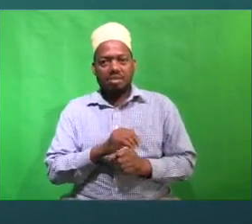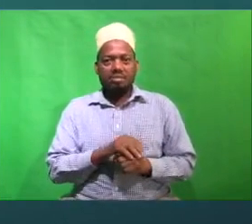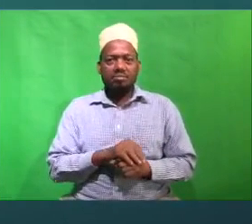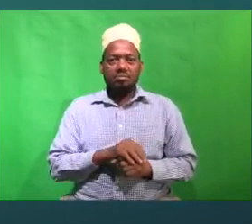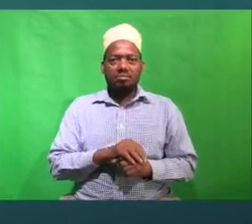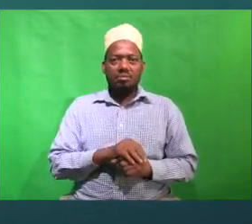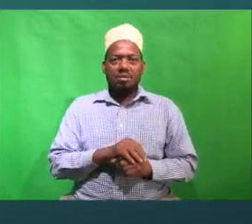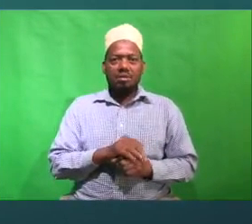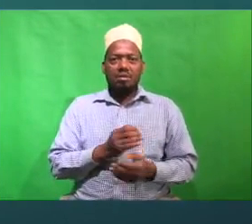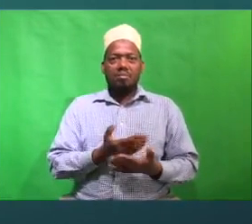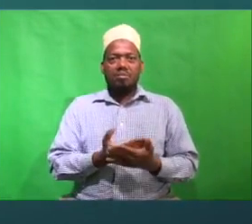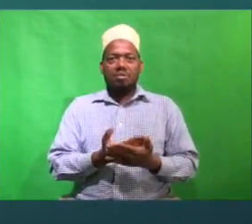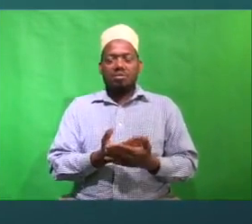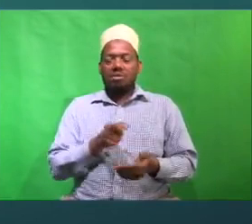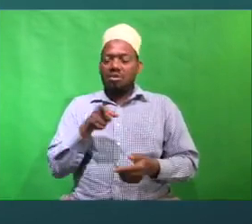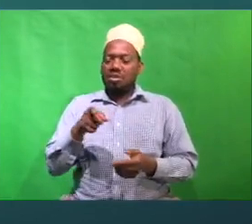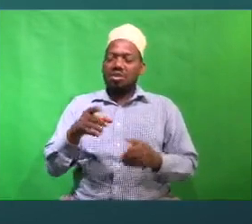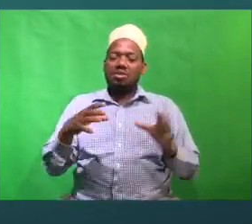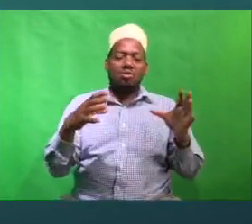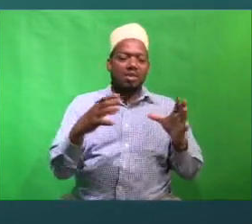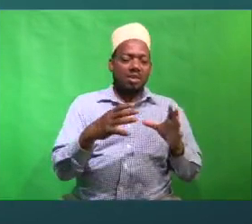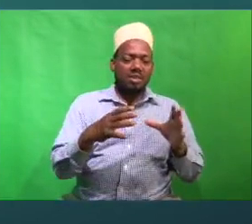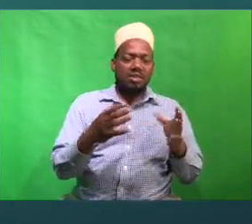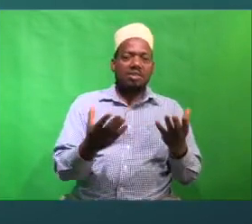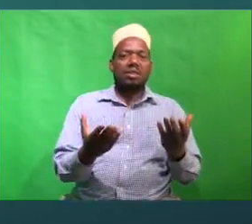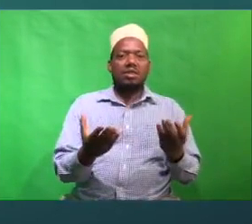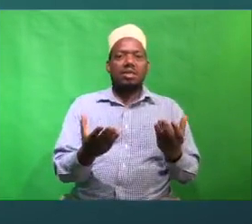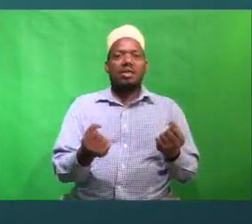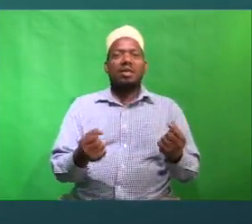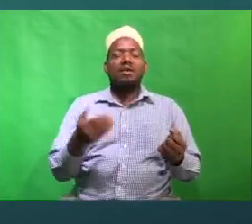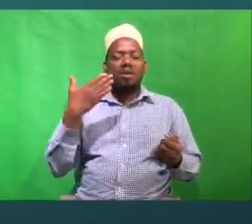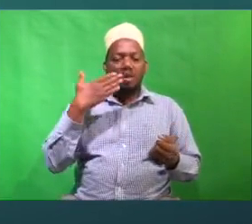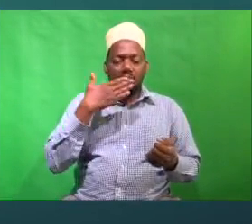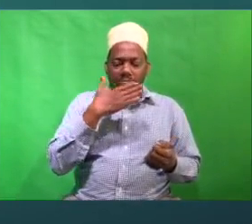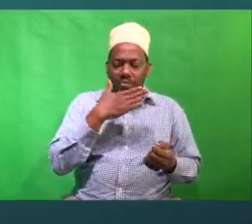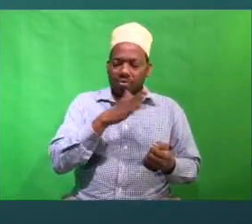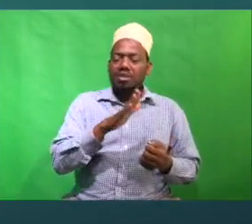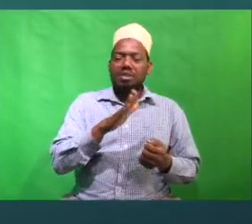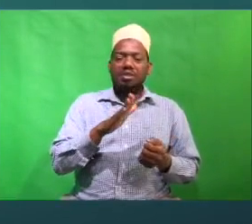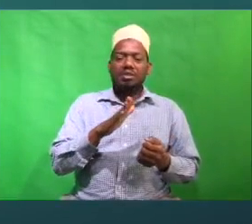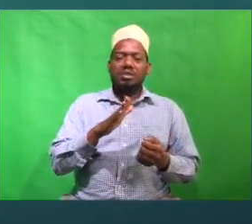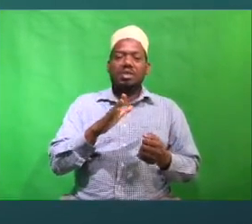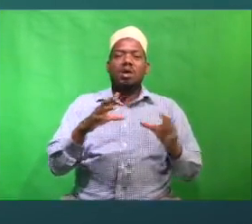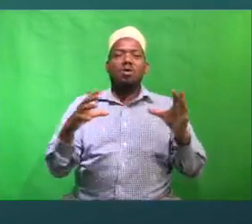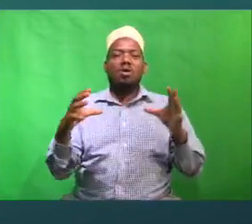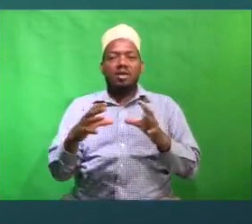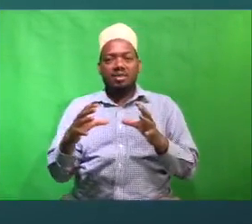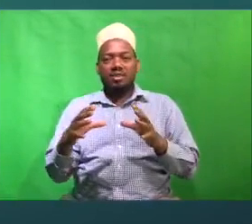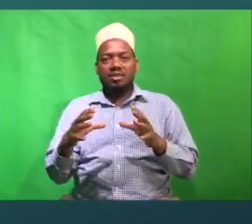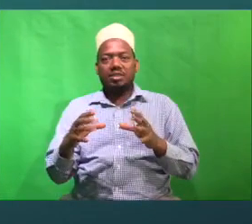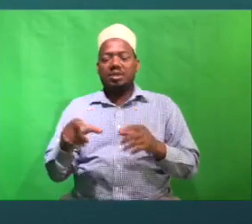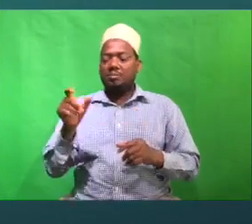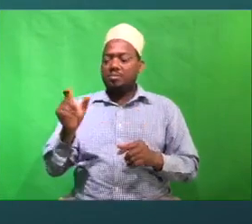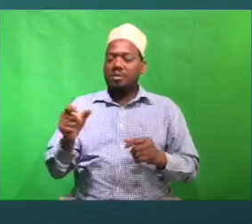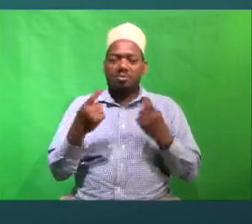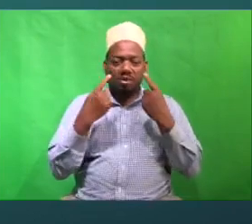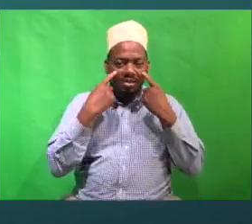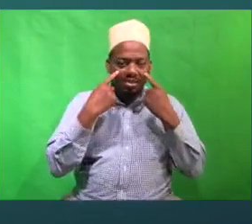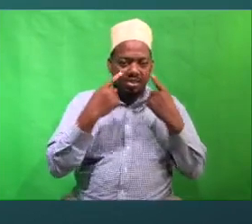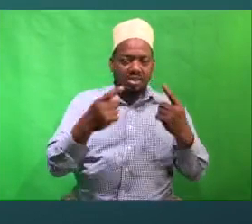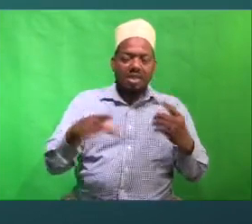people were important, because they introduce this organization can have very important organization in defense